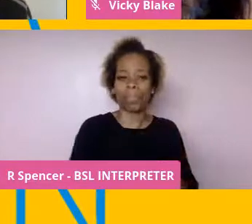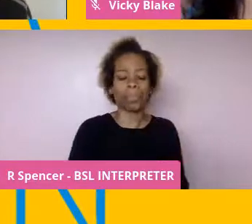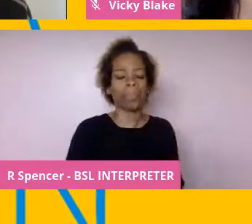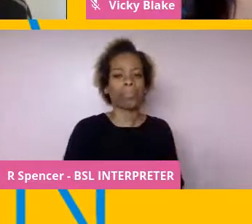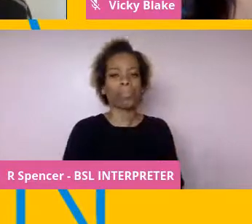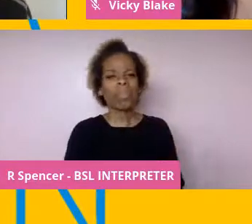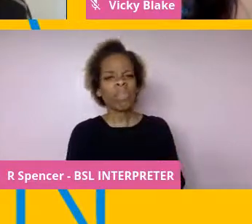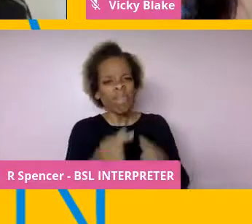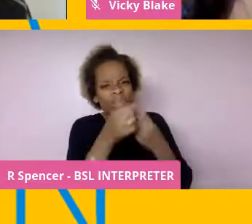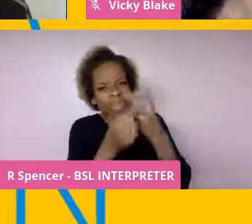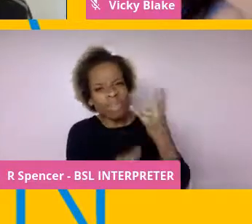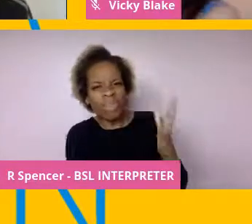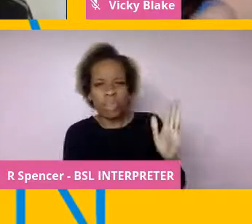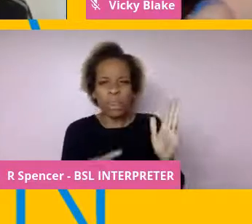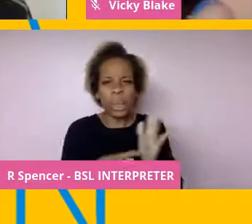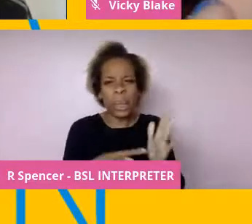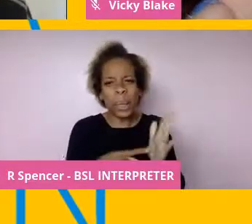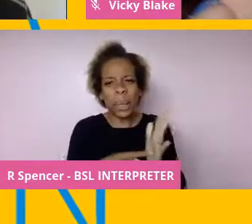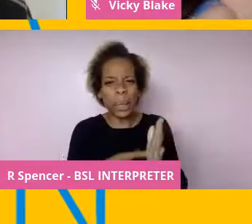to talk about.